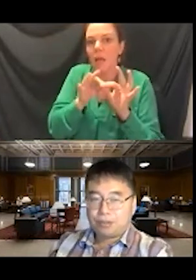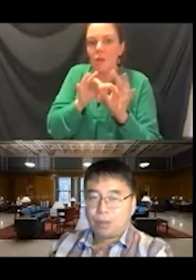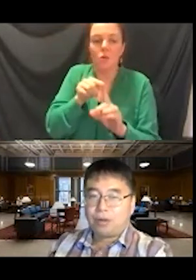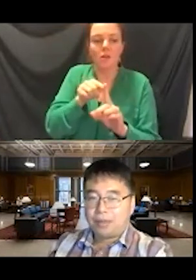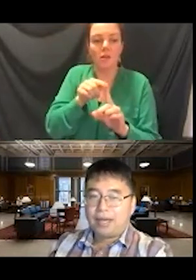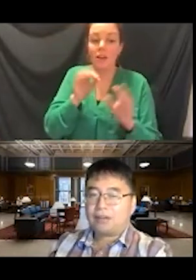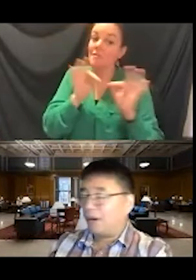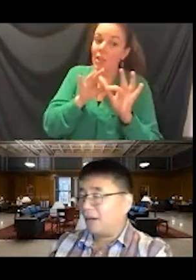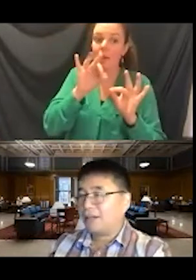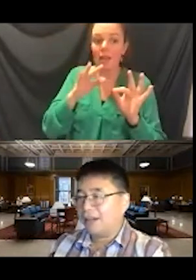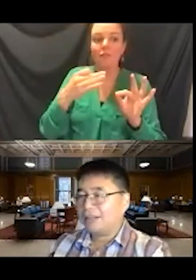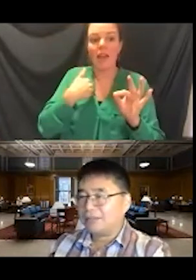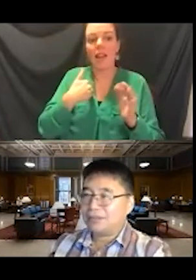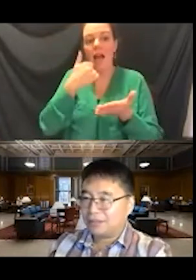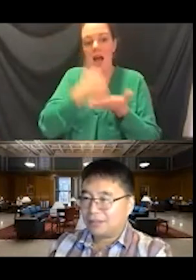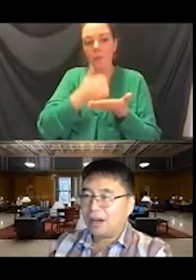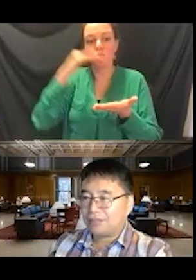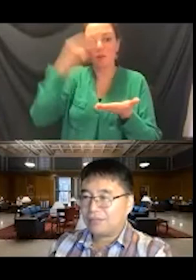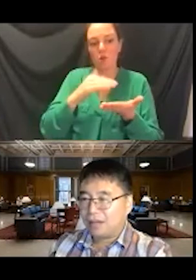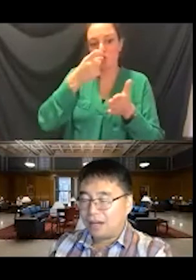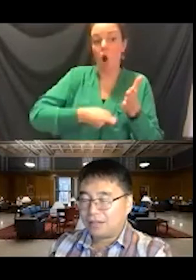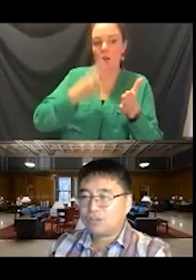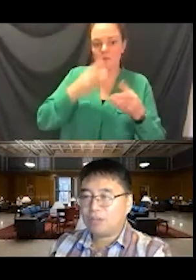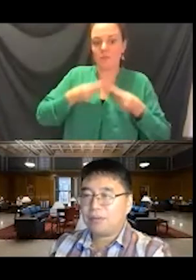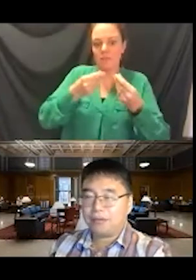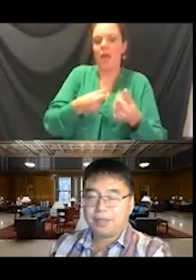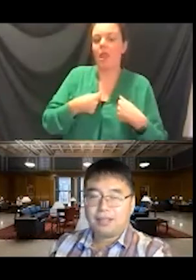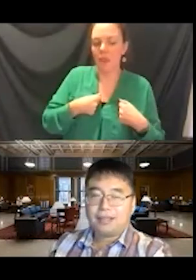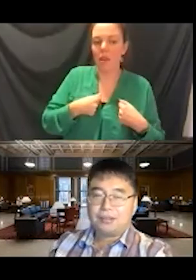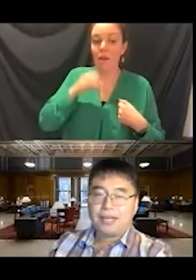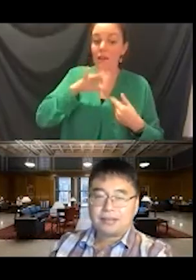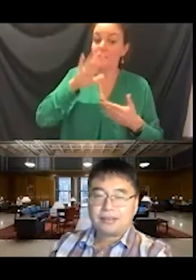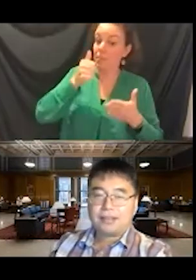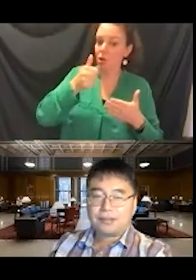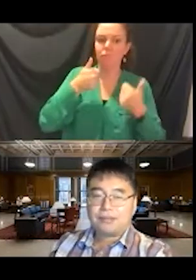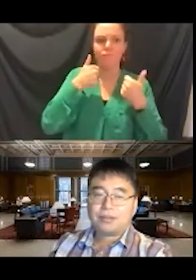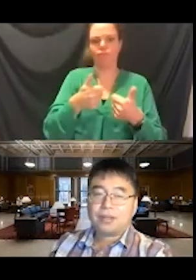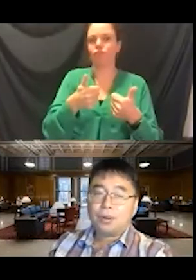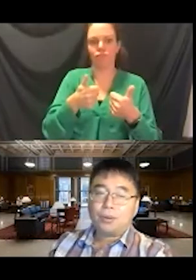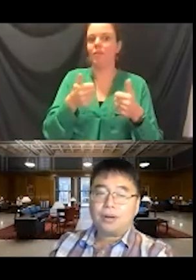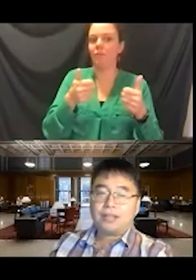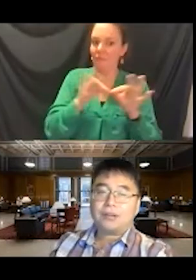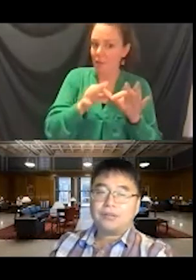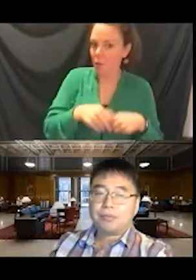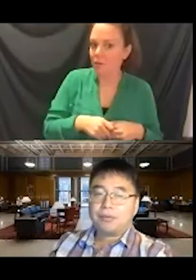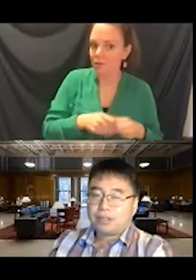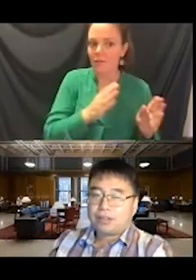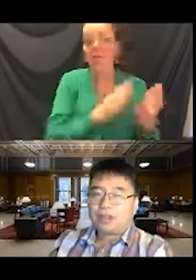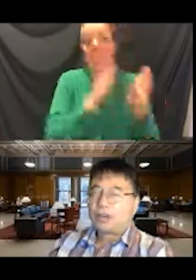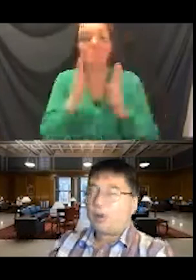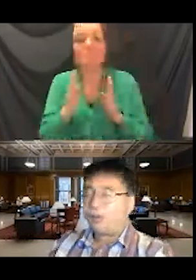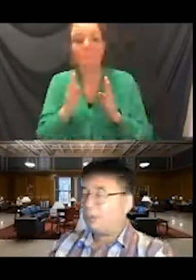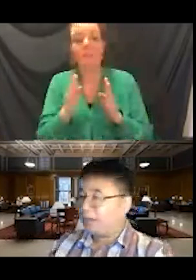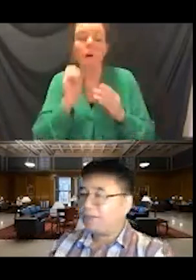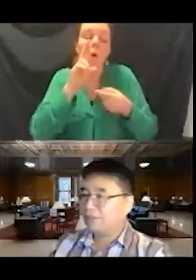me to lower my out-of-pocket costs, right? So the cost is cheaper for me to access that service, or that service provides